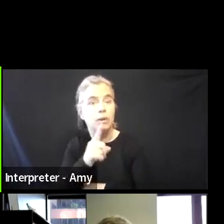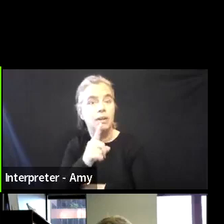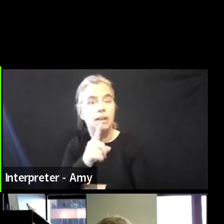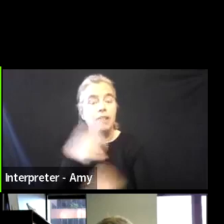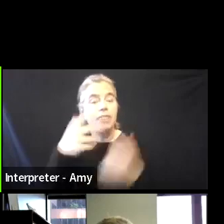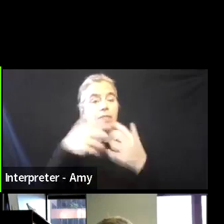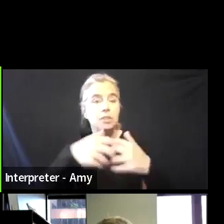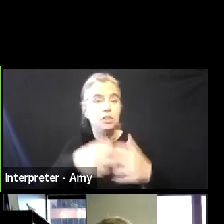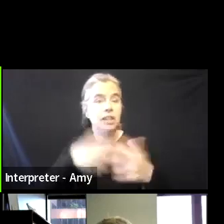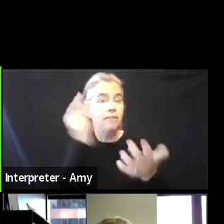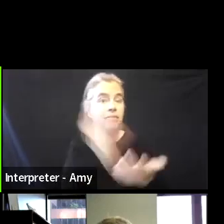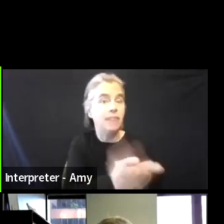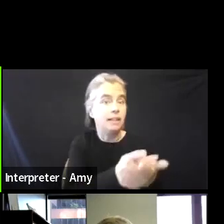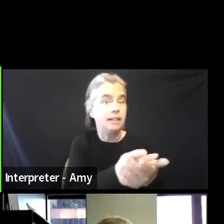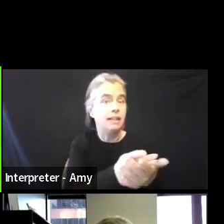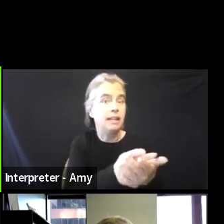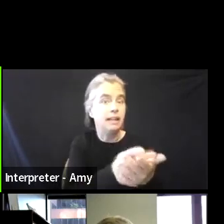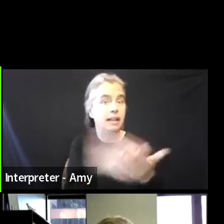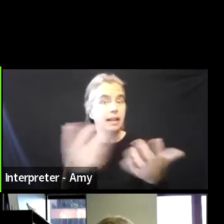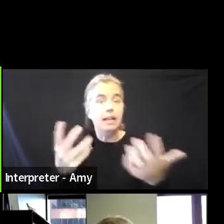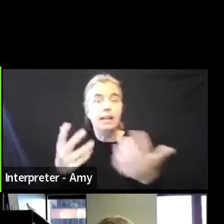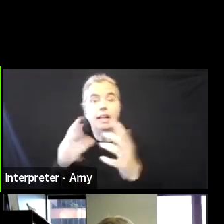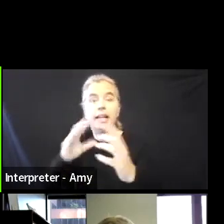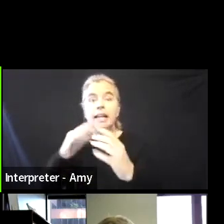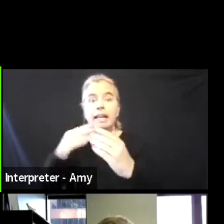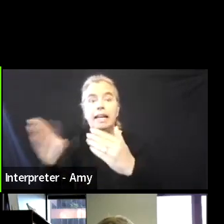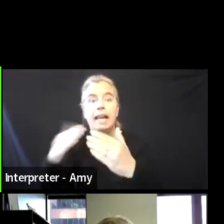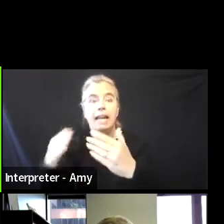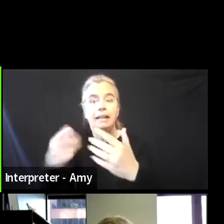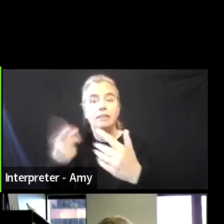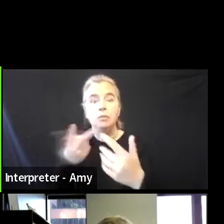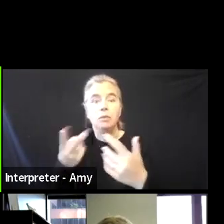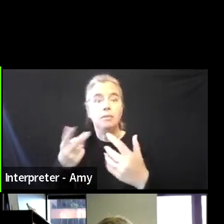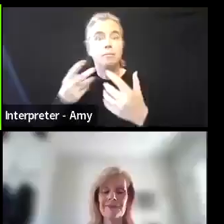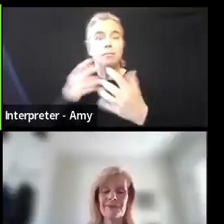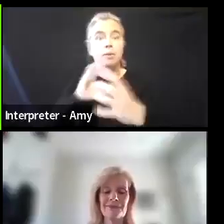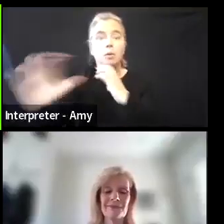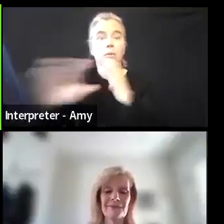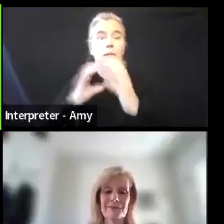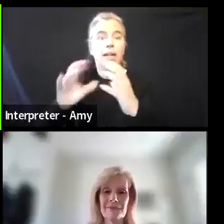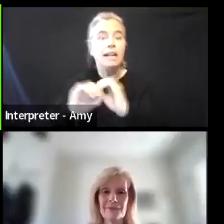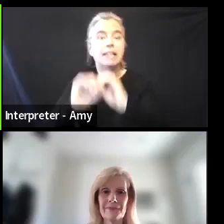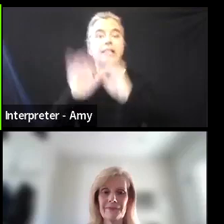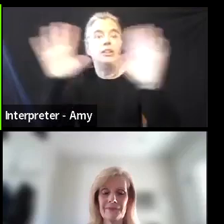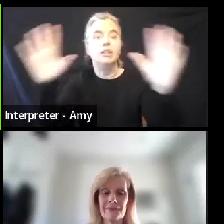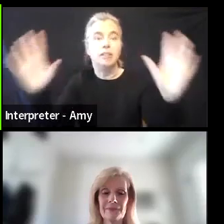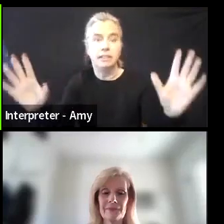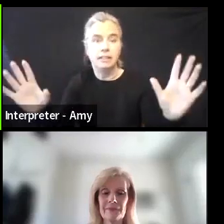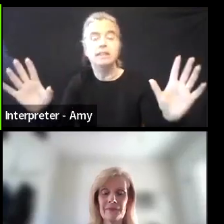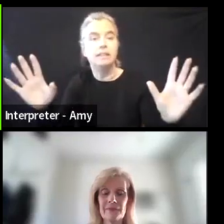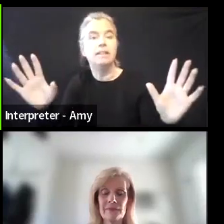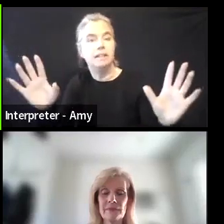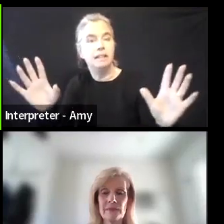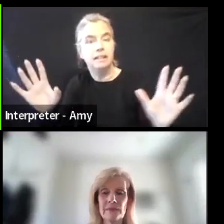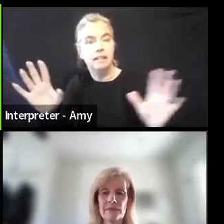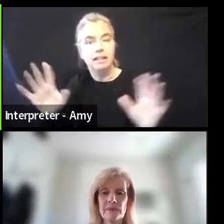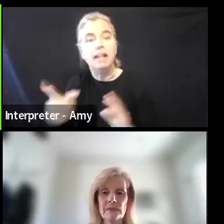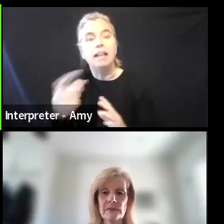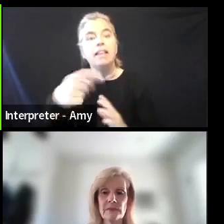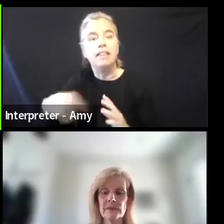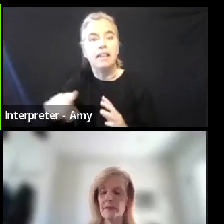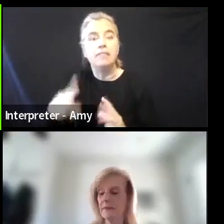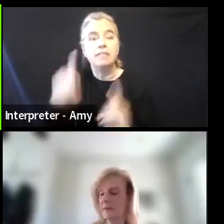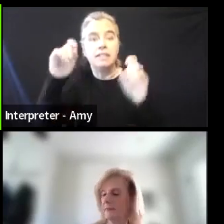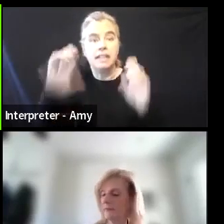that up in a lab fashion here. I sound a lot smarter than I am. I didn't do any of this, by the way. But they've actually tested the